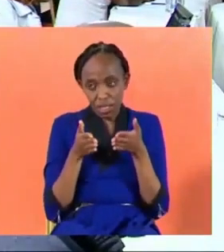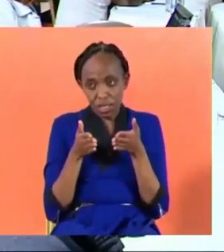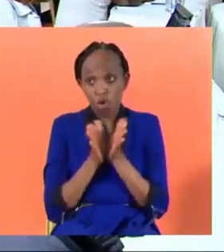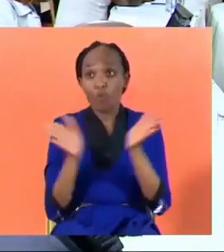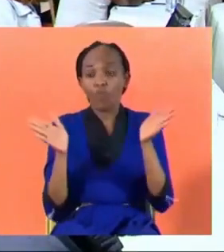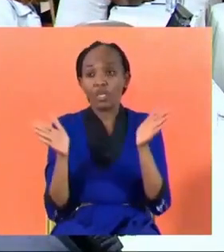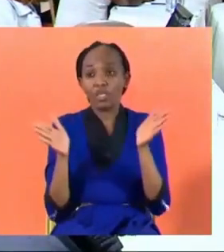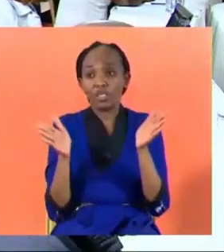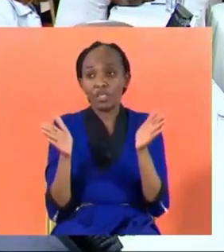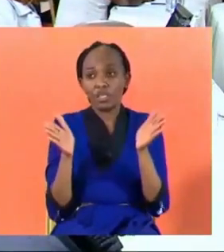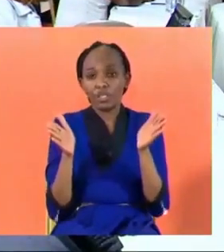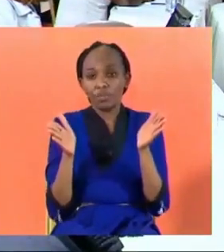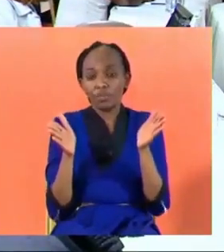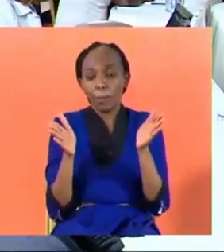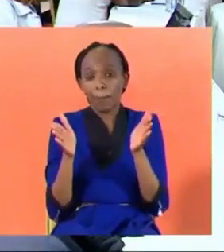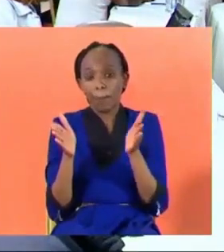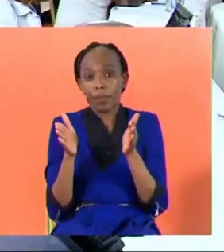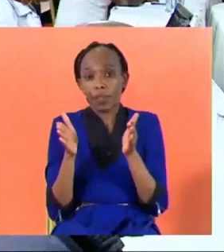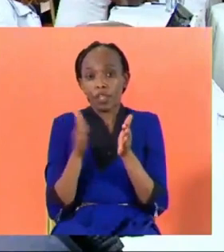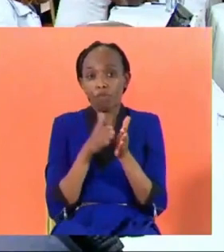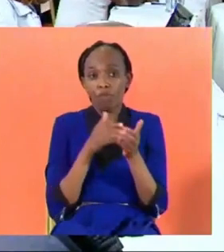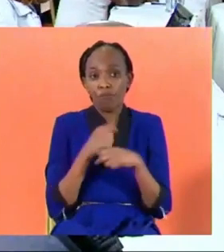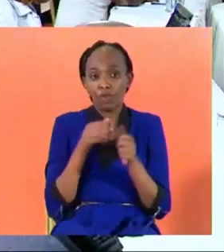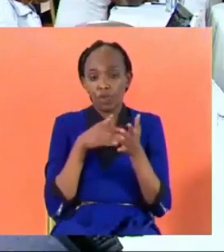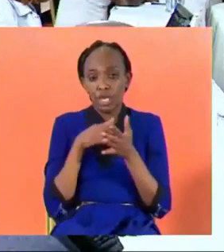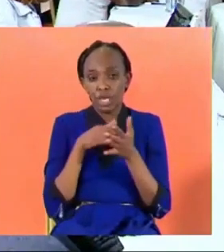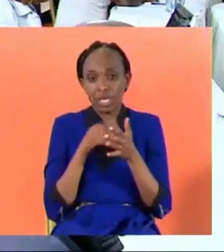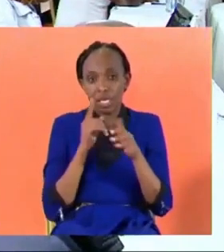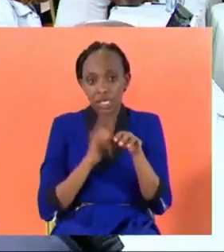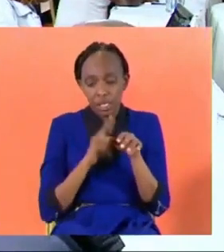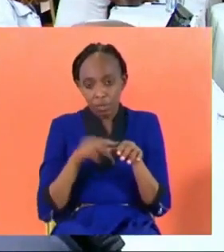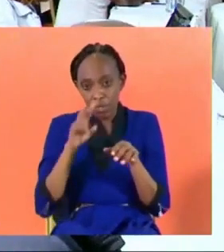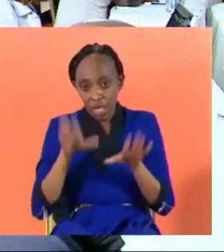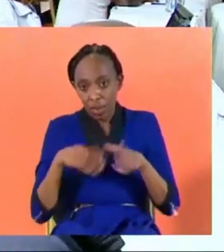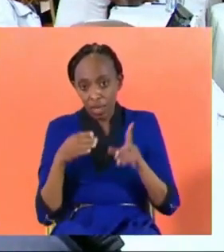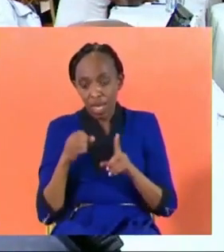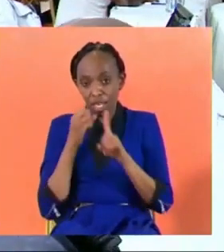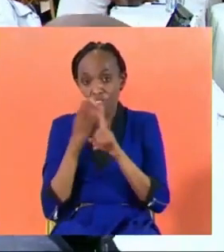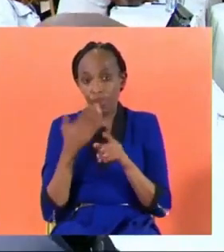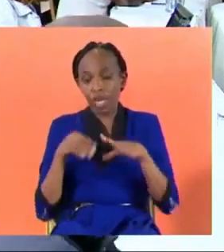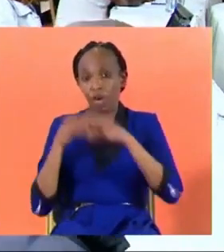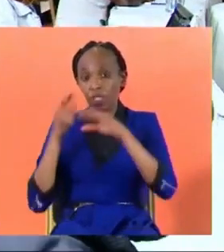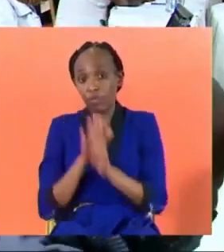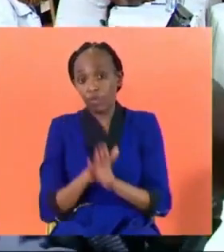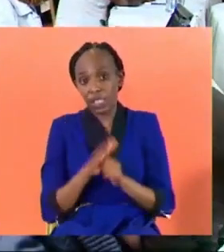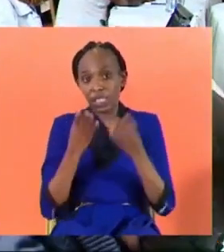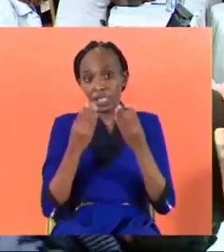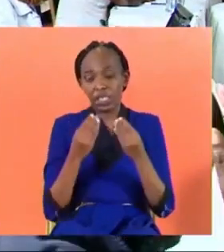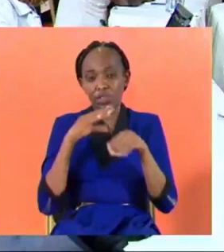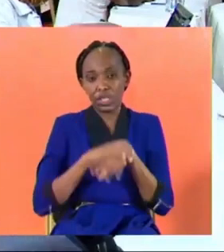open to and leaves them a bit vulnerable when it comes to what stories to attend and how they're influenced by outside pressure. It's quite easy to